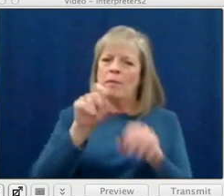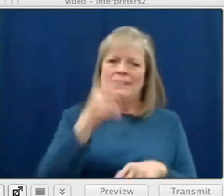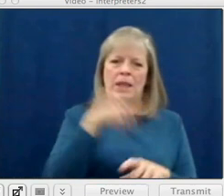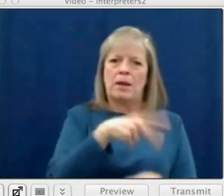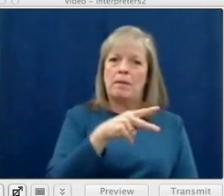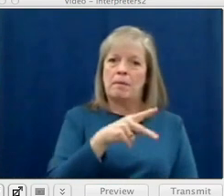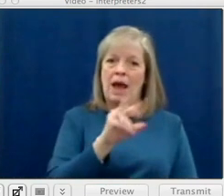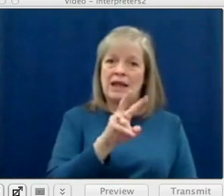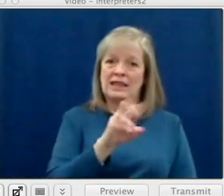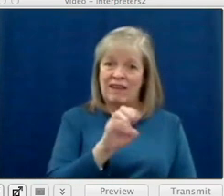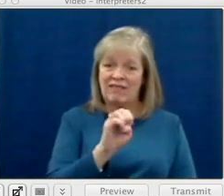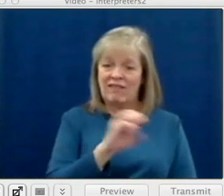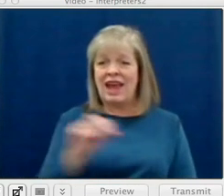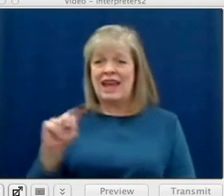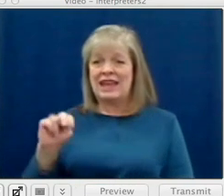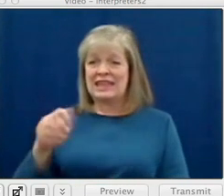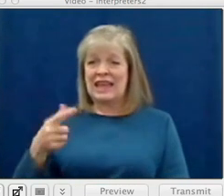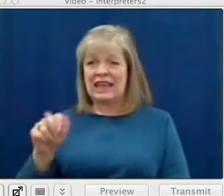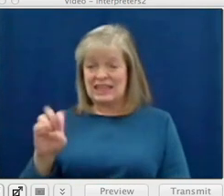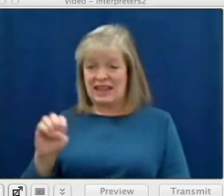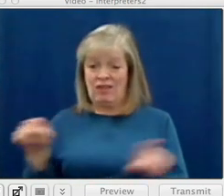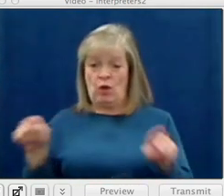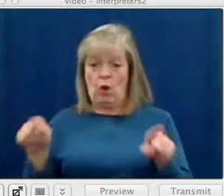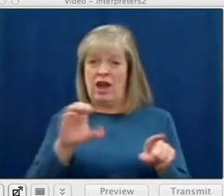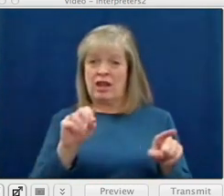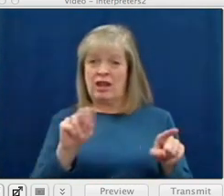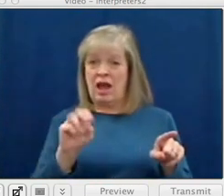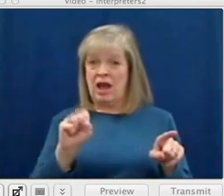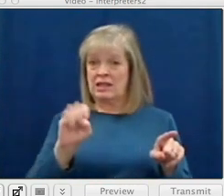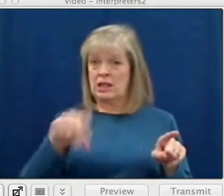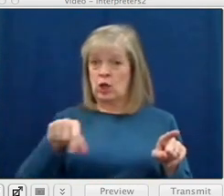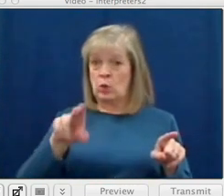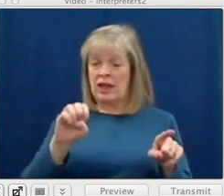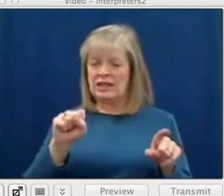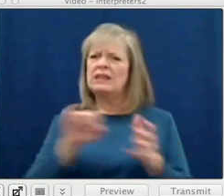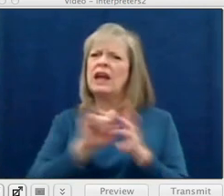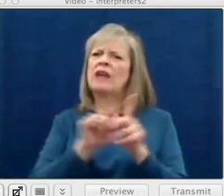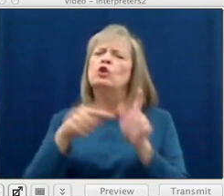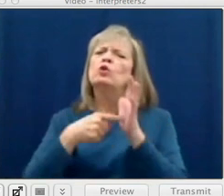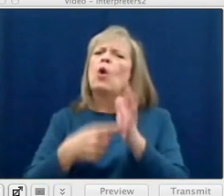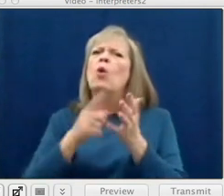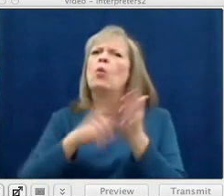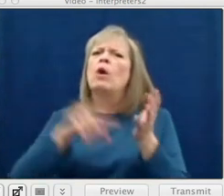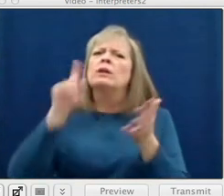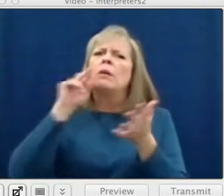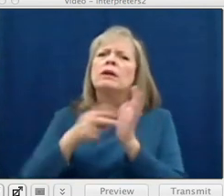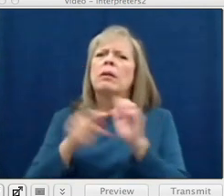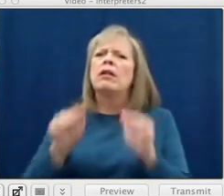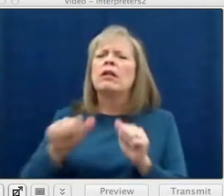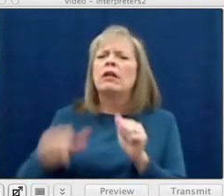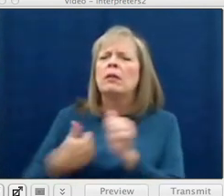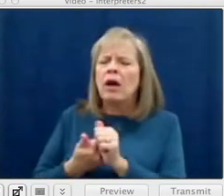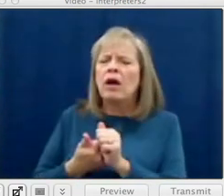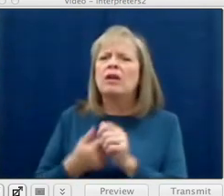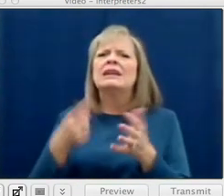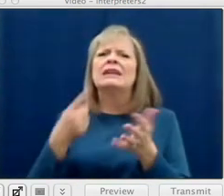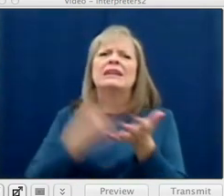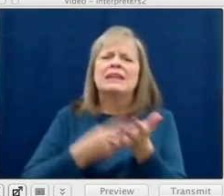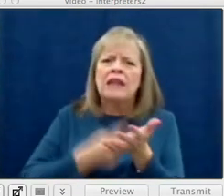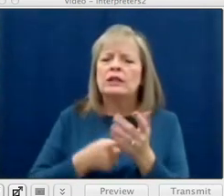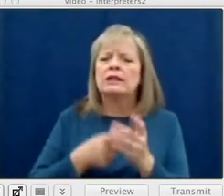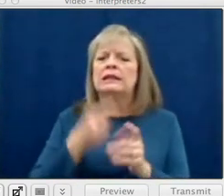stated as a intimation, as a discussion or a pointing to this issue